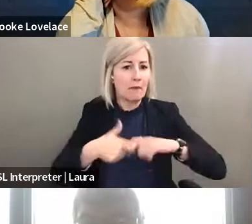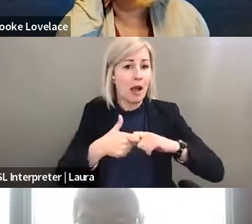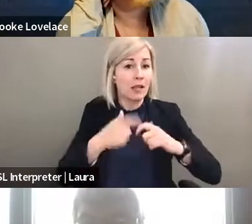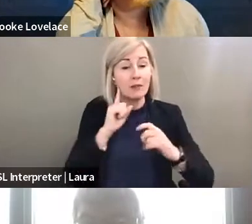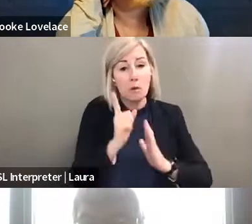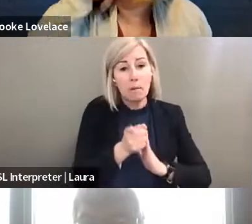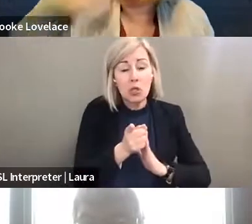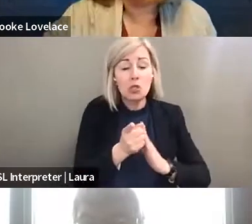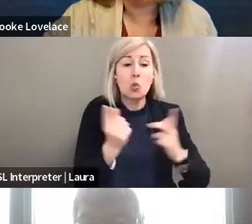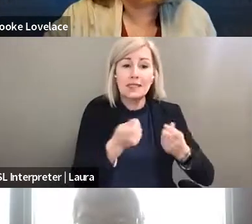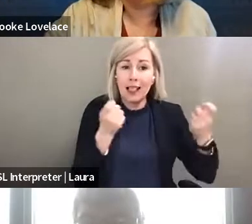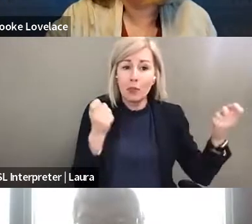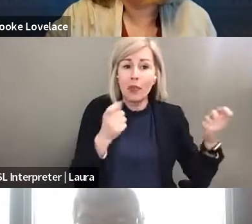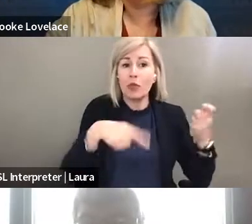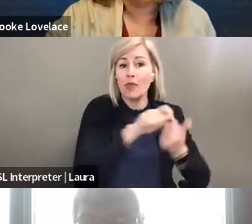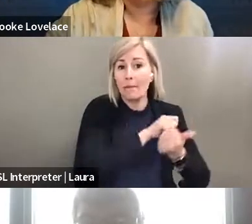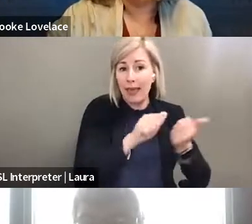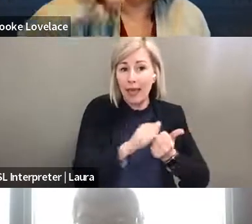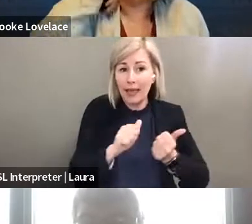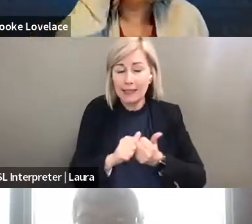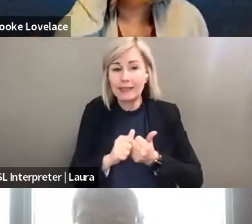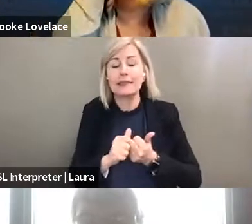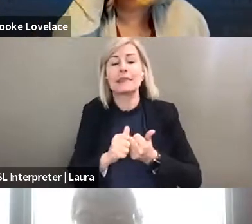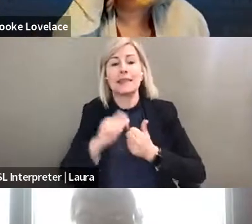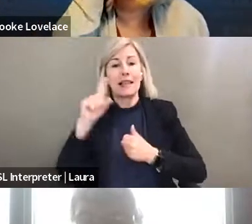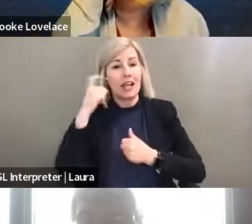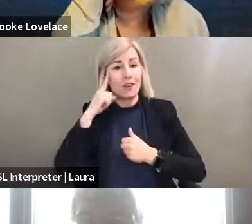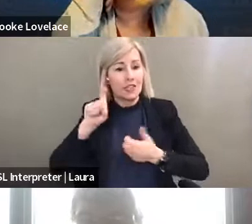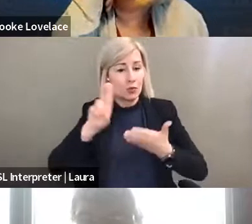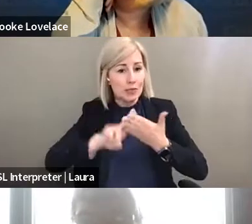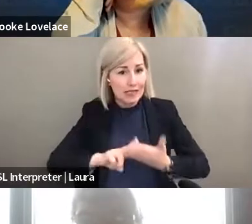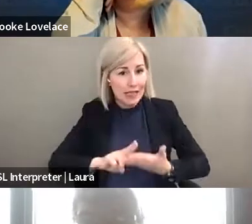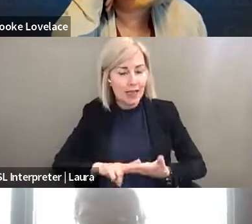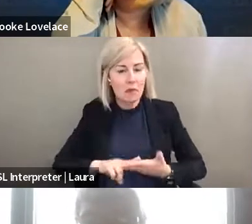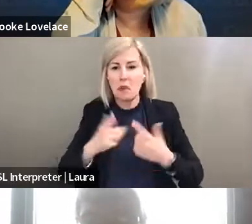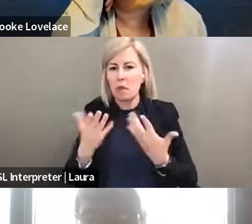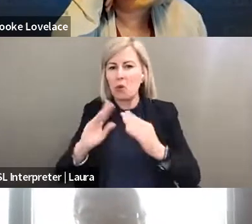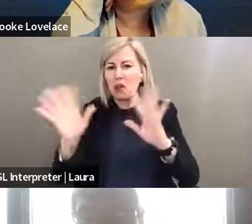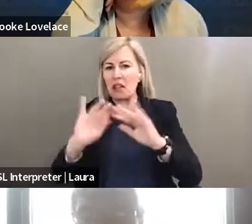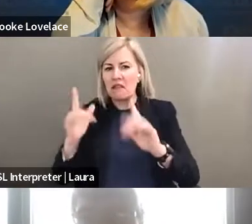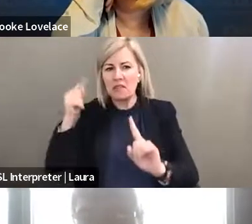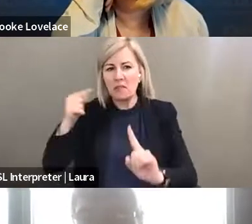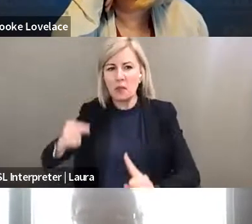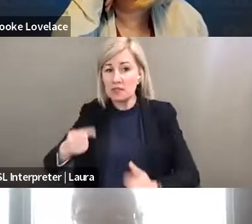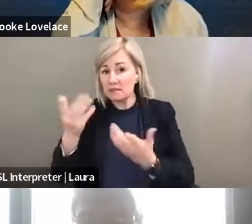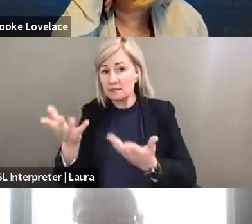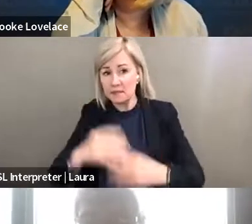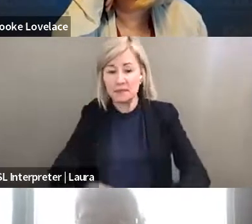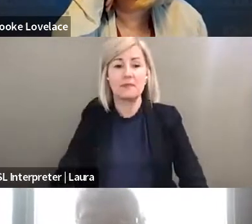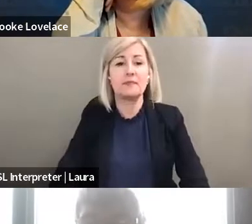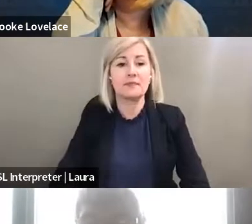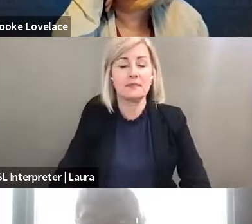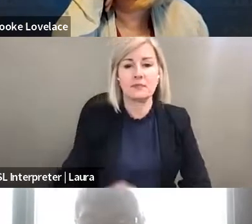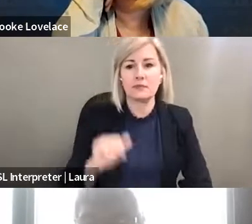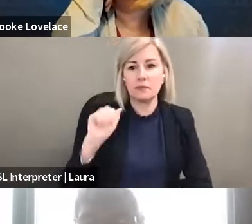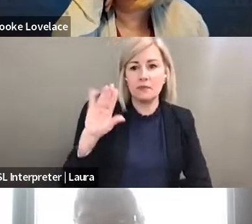some of the bills that did get passed and some of the ones that are at the governor's desk, but then maybe you can clarify some points I made there. Yeah, Bill,